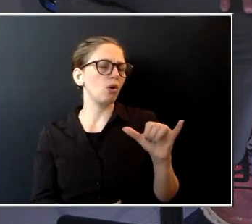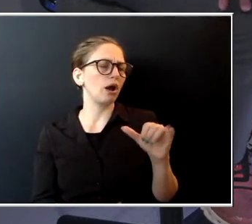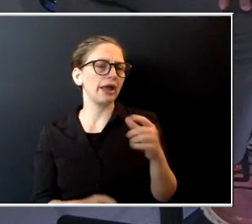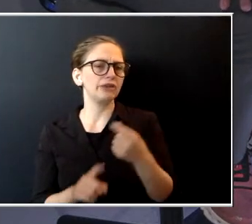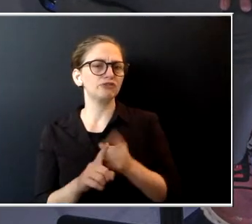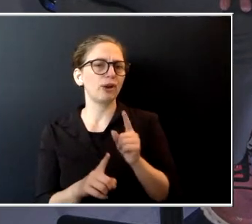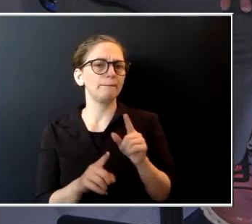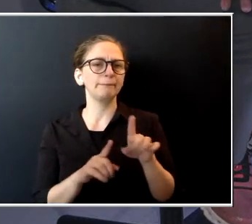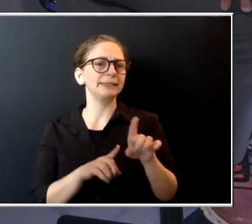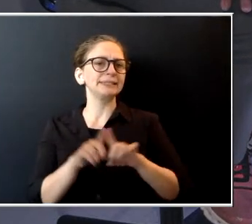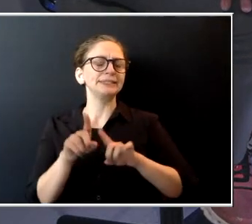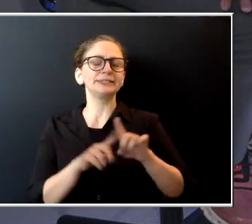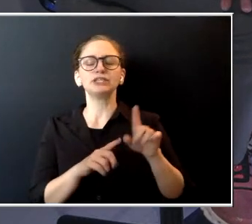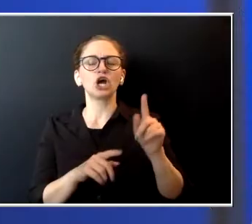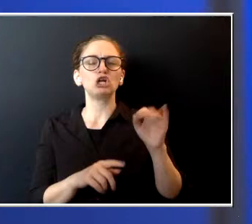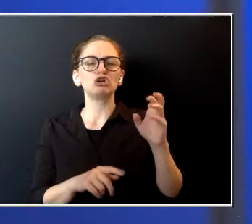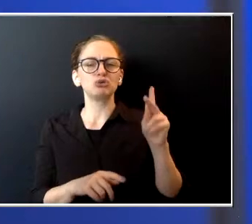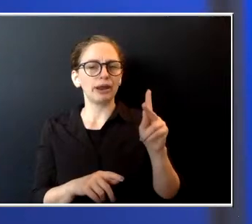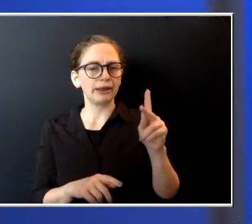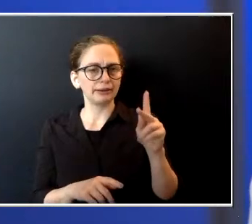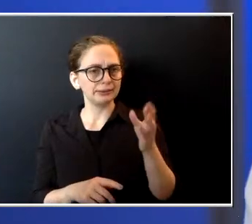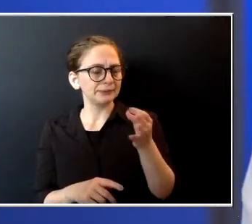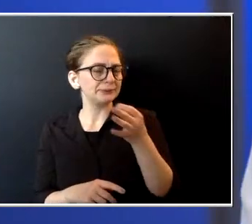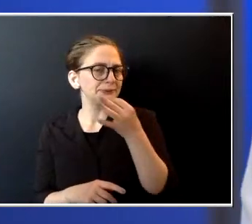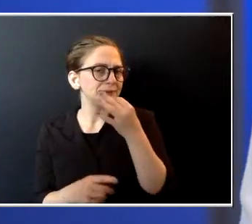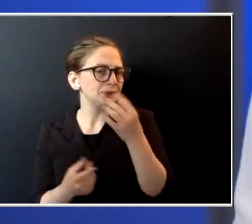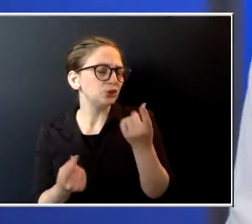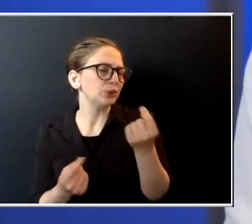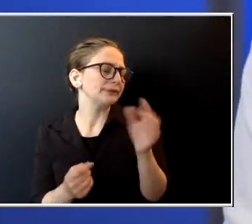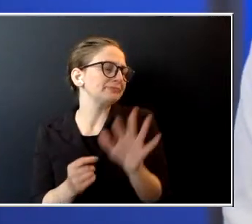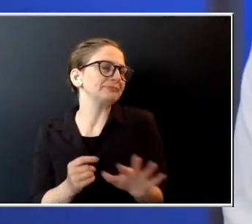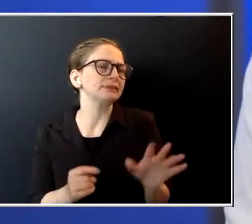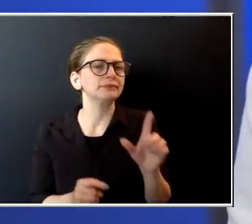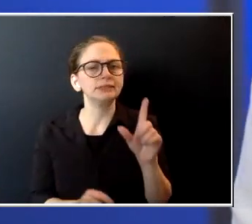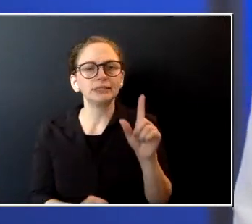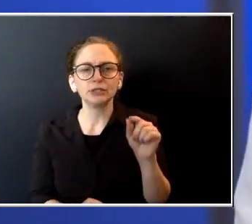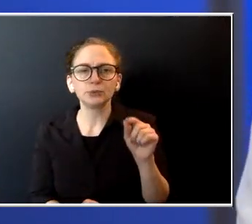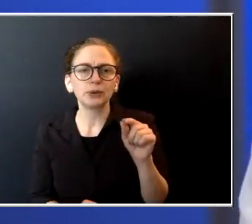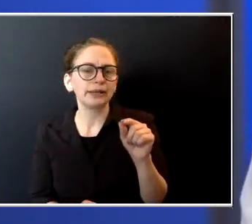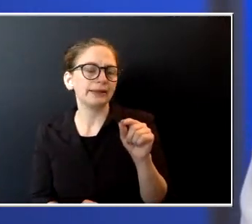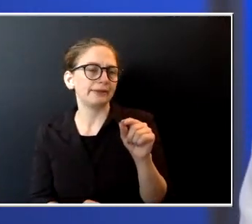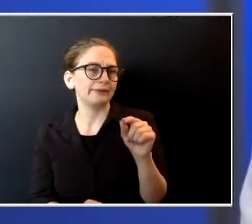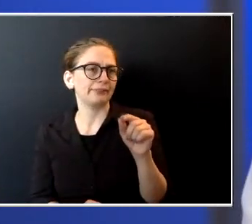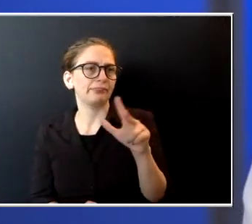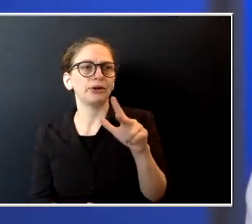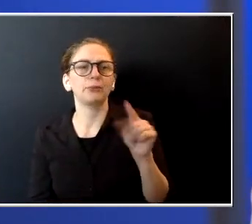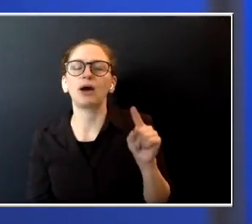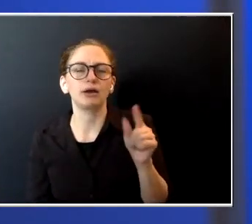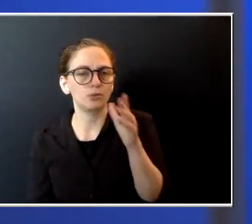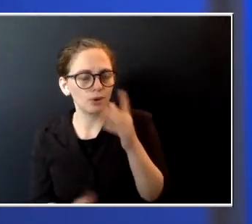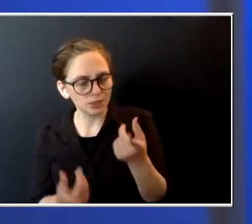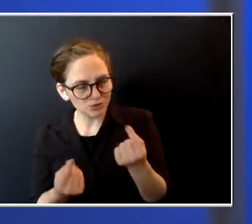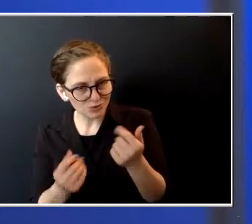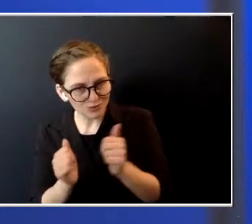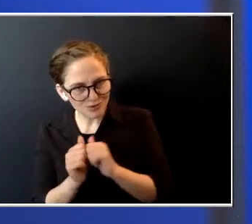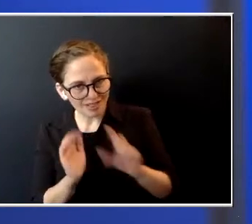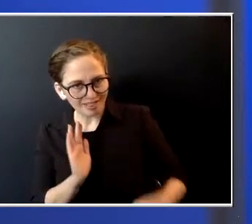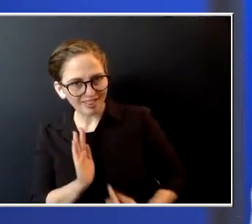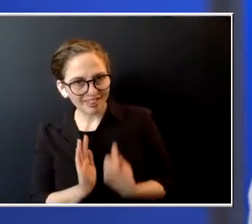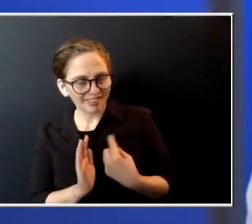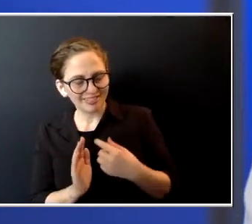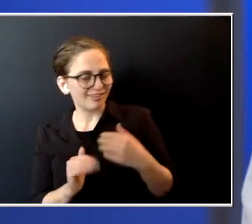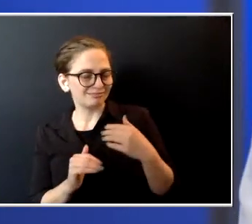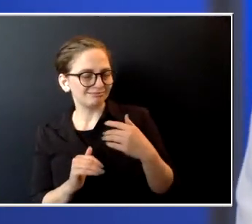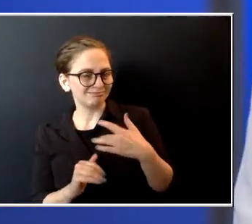Yeah, I can tell you, how about I tell you 2025? Yeah. So in 2024, we've had 2